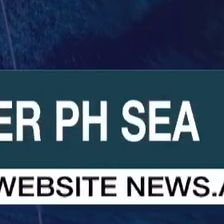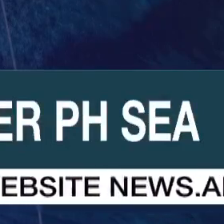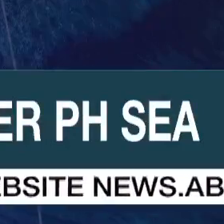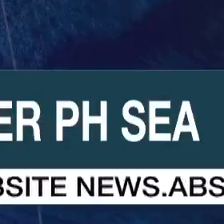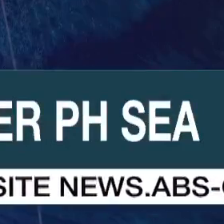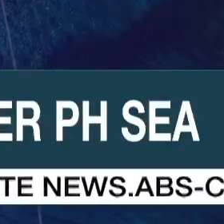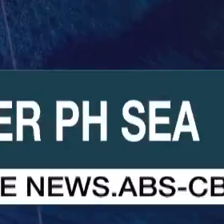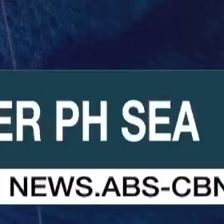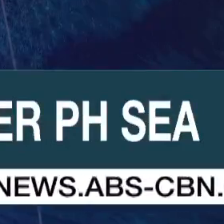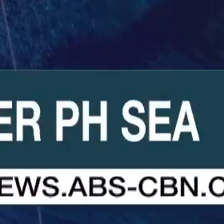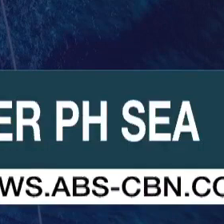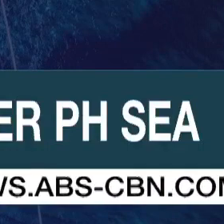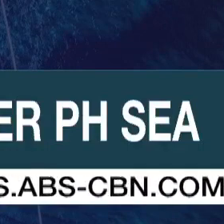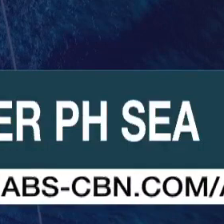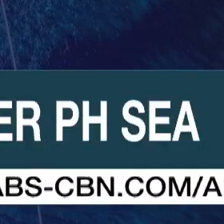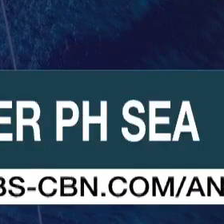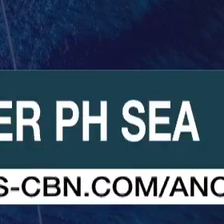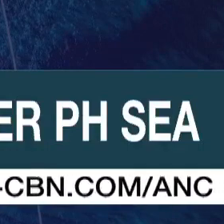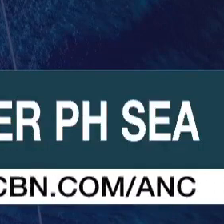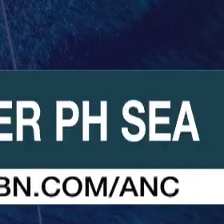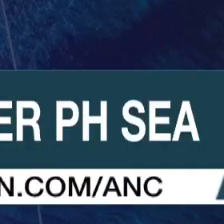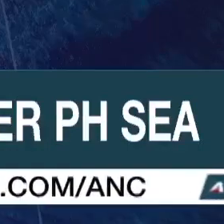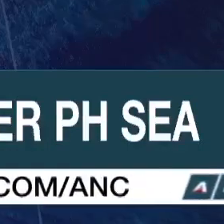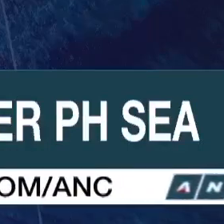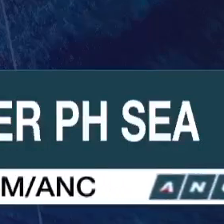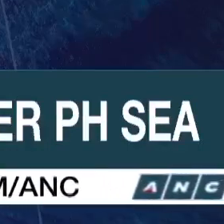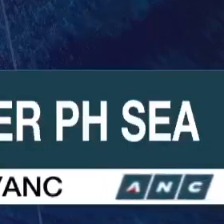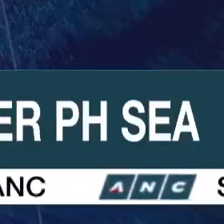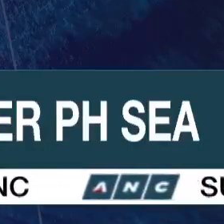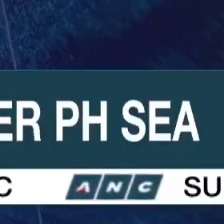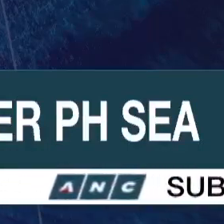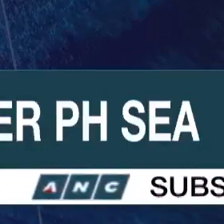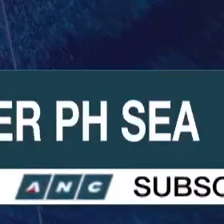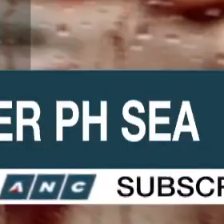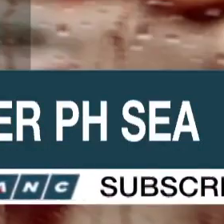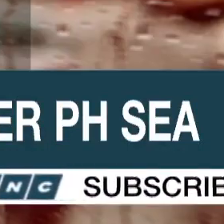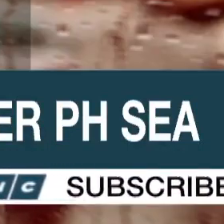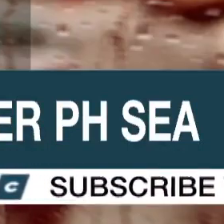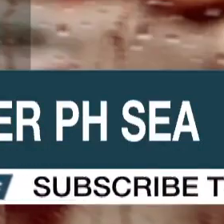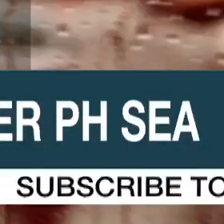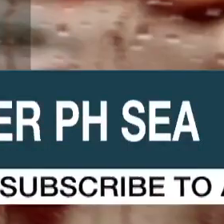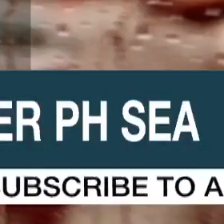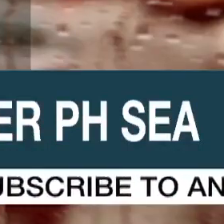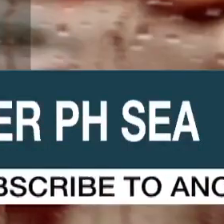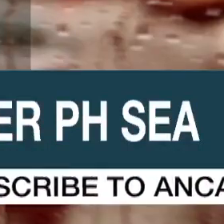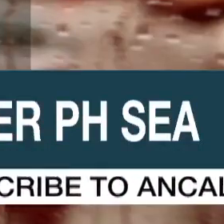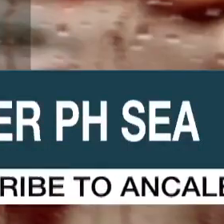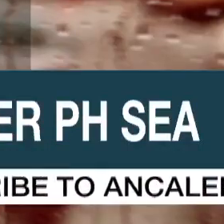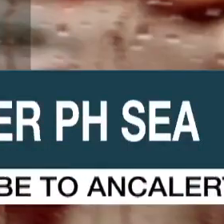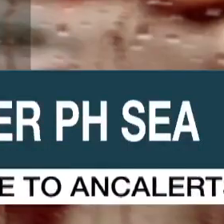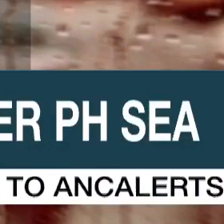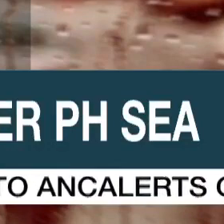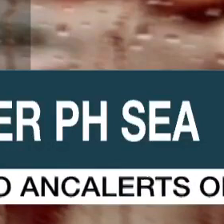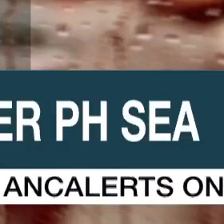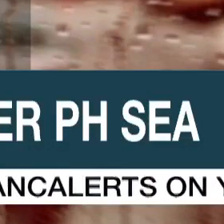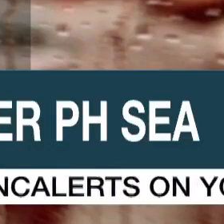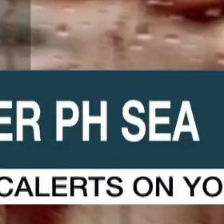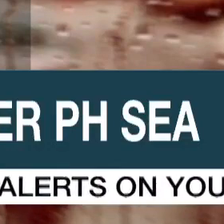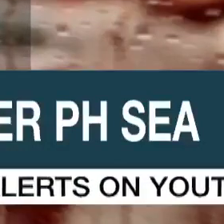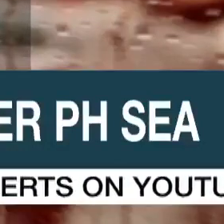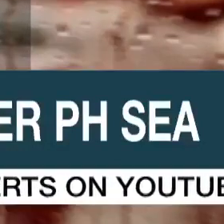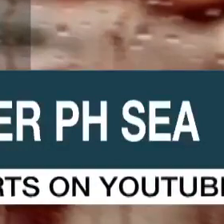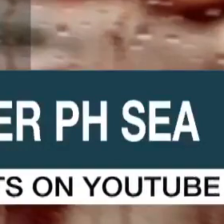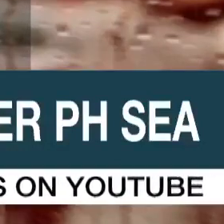kilometers per hour. Tropical cyclone wind signal number 2 is in effect over Batanes, while wind signal number 1 is hoisted in